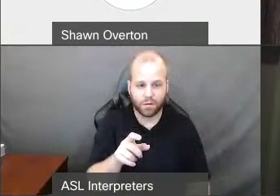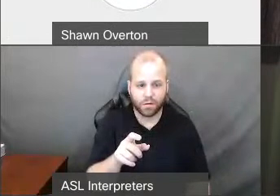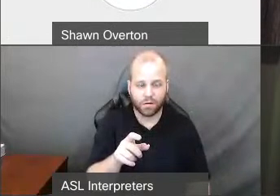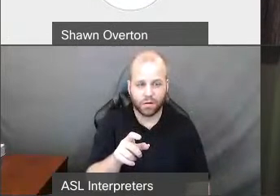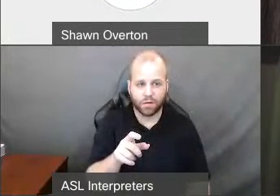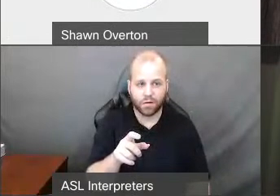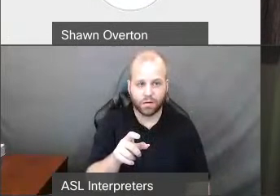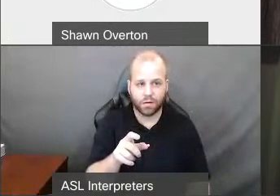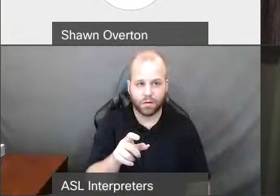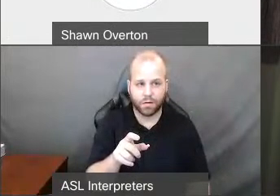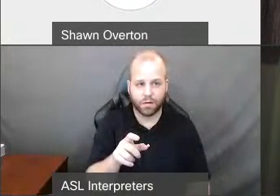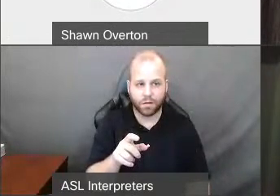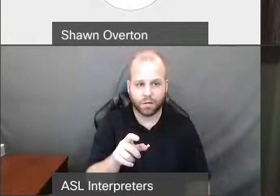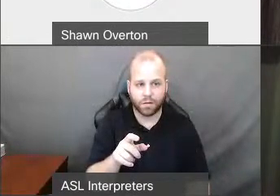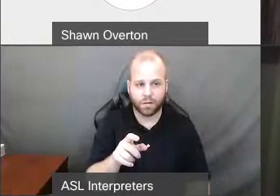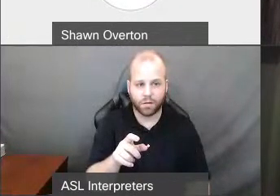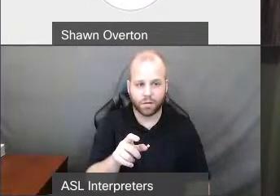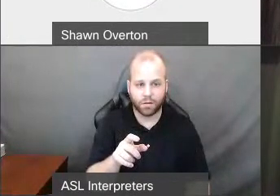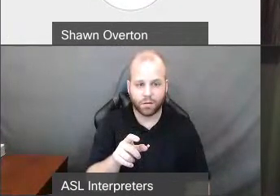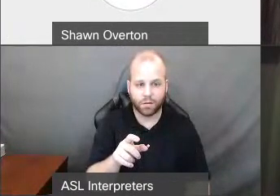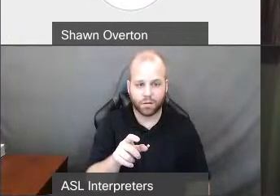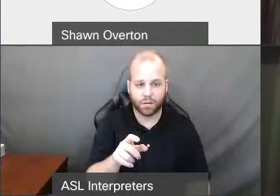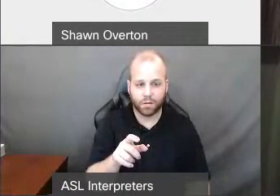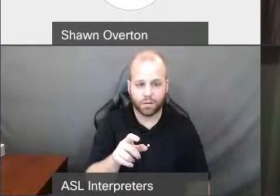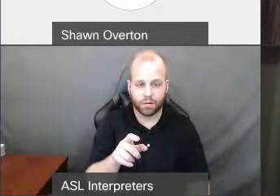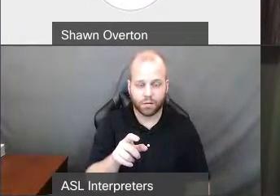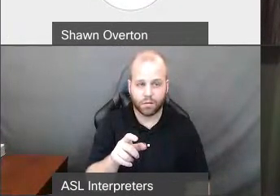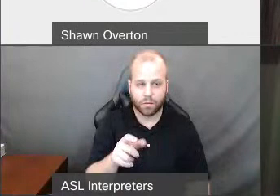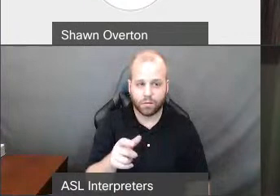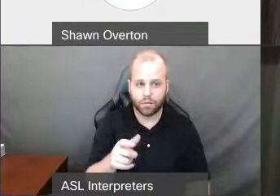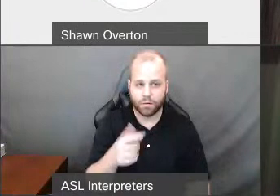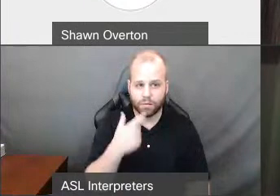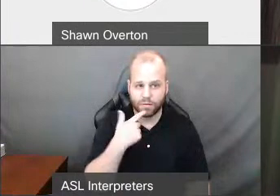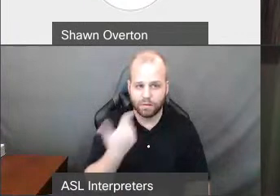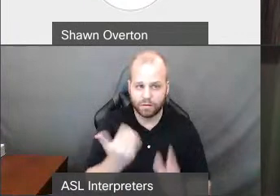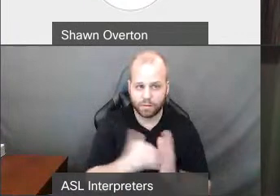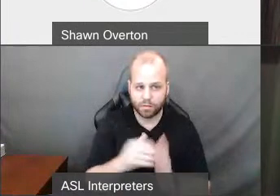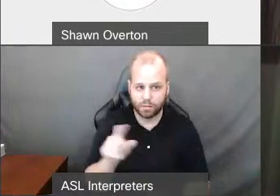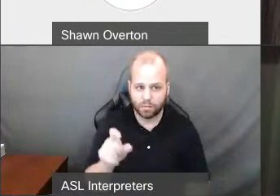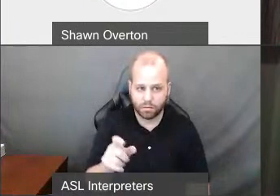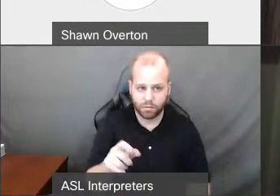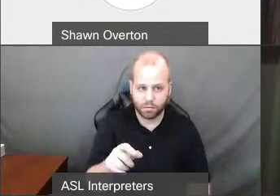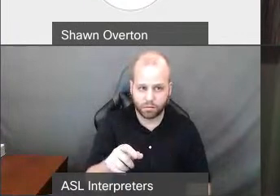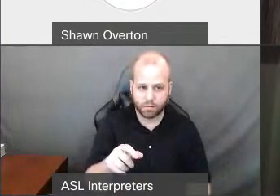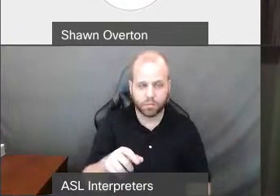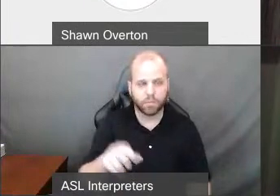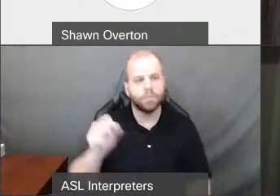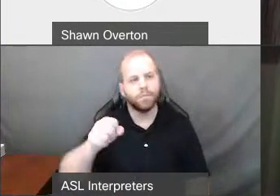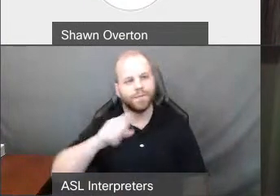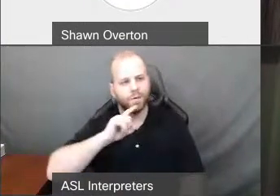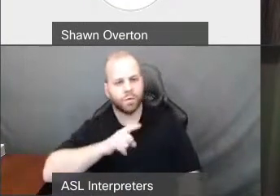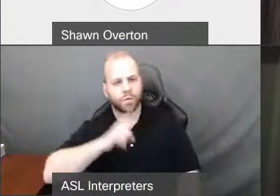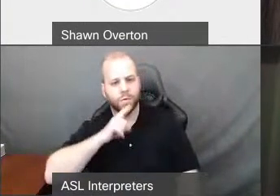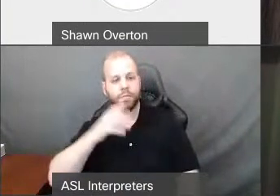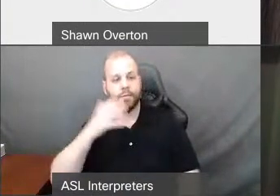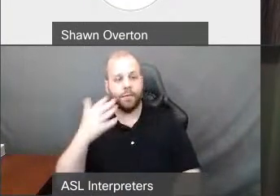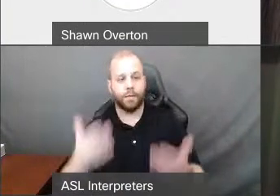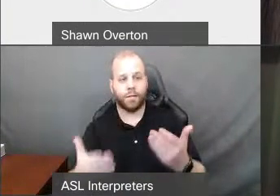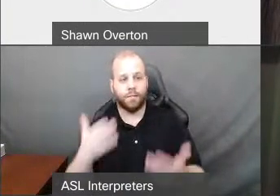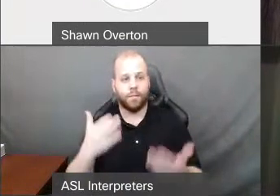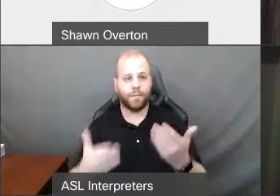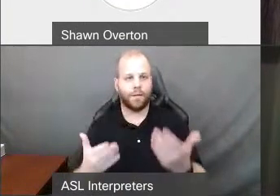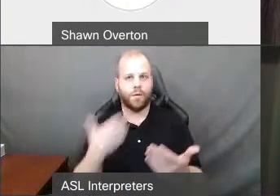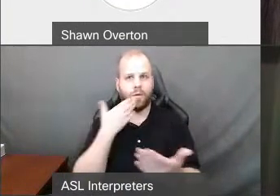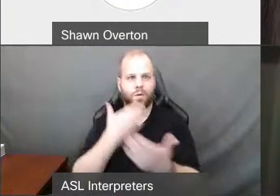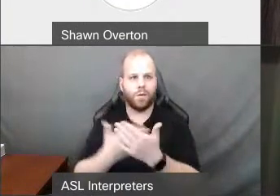their area. Can Mr. Hood address that one more time? Sure. It may even be useful if we had a